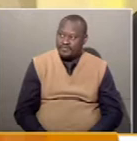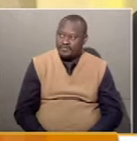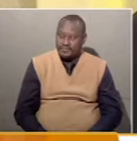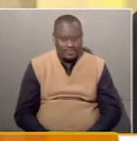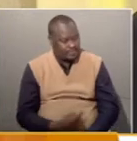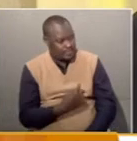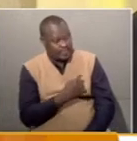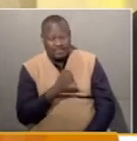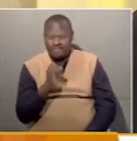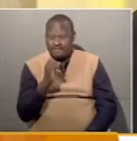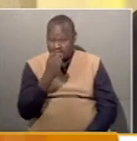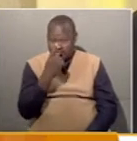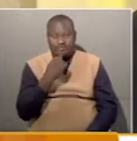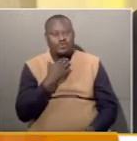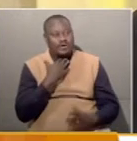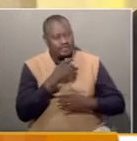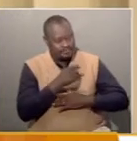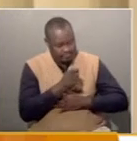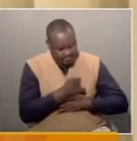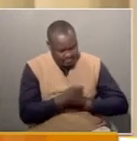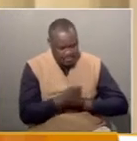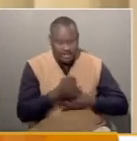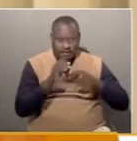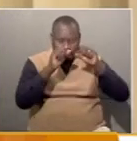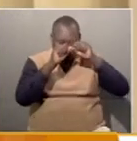His Excellency for agreeing to launch my